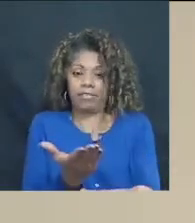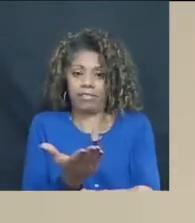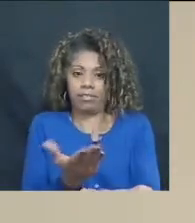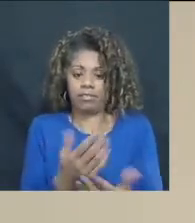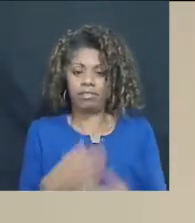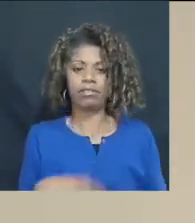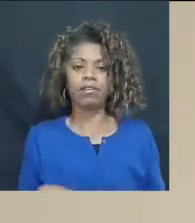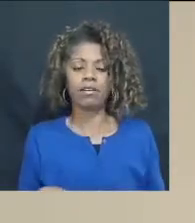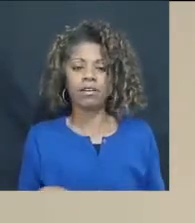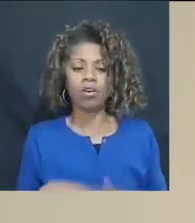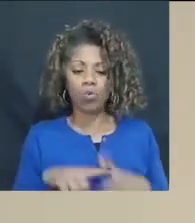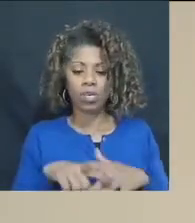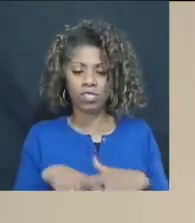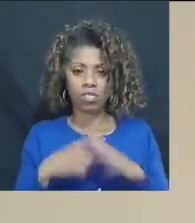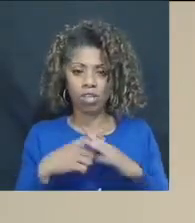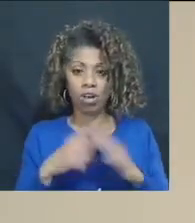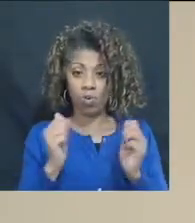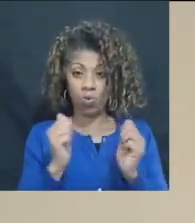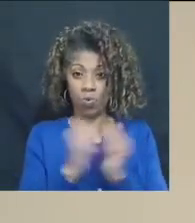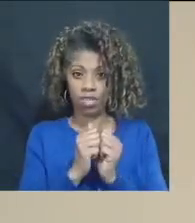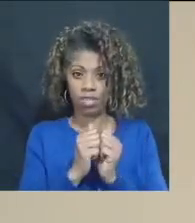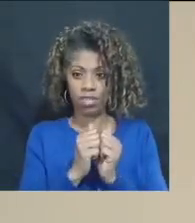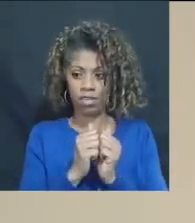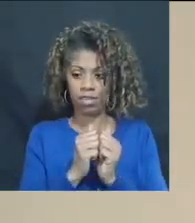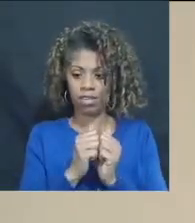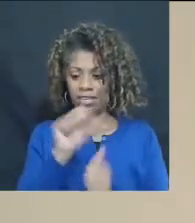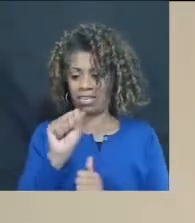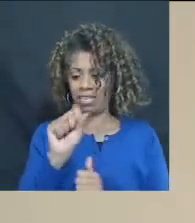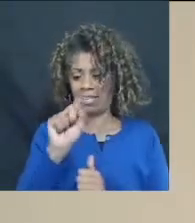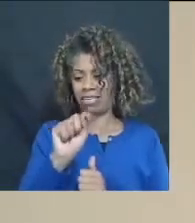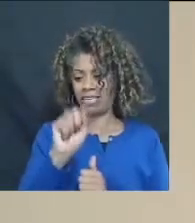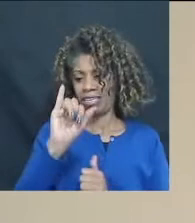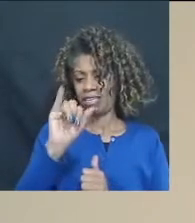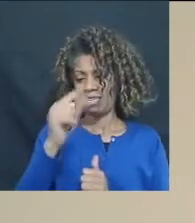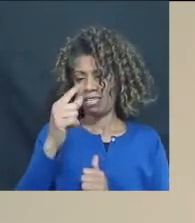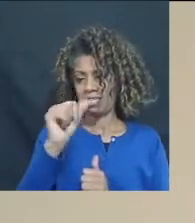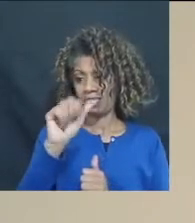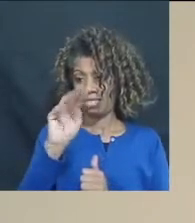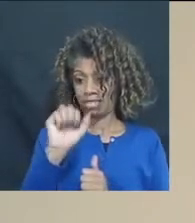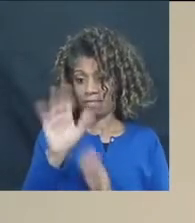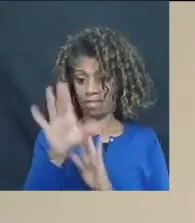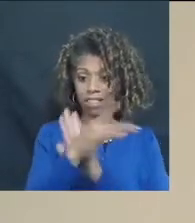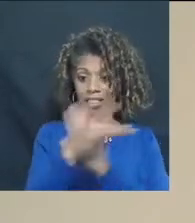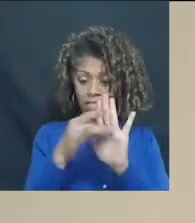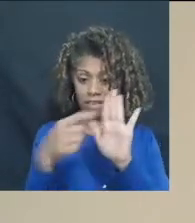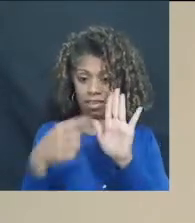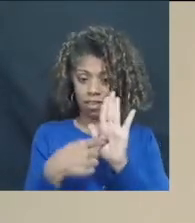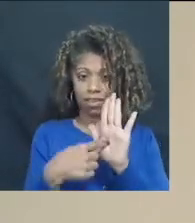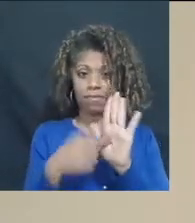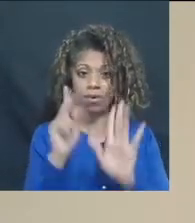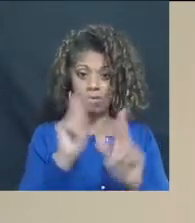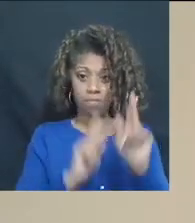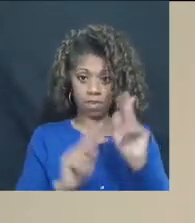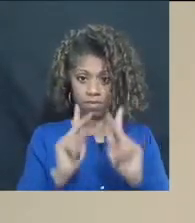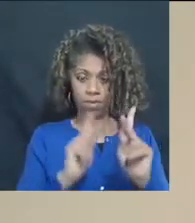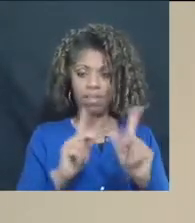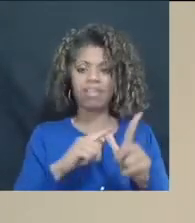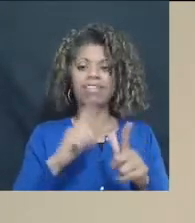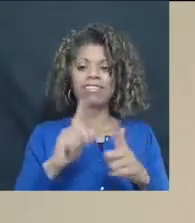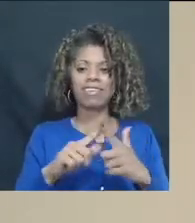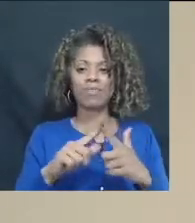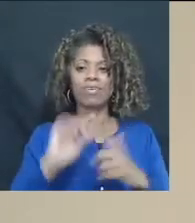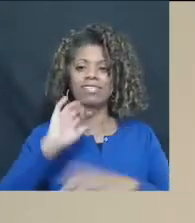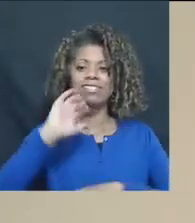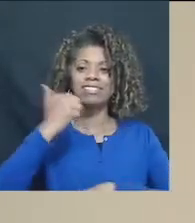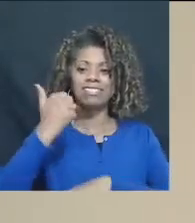social impact work by stigmatizing people, right? That is the first thing we do. Then we set a cognitive trap in motion, right? I mentioned